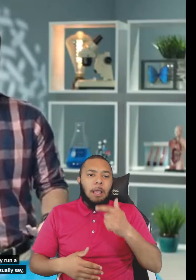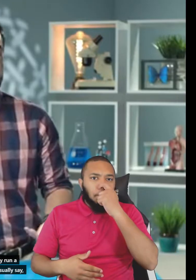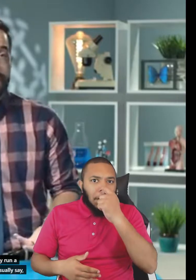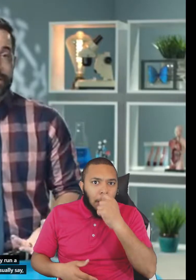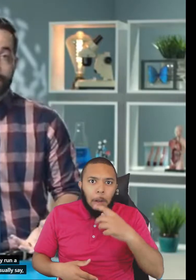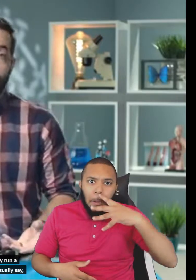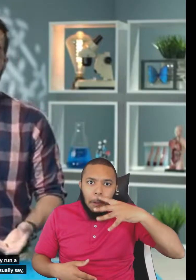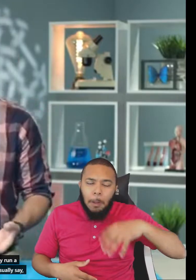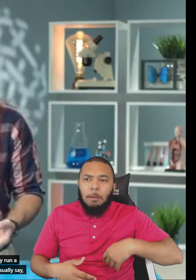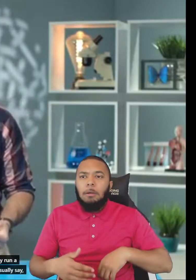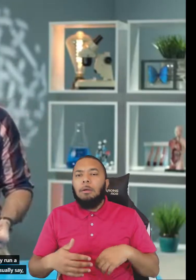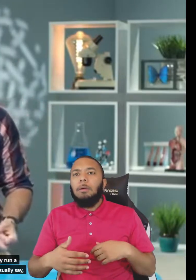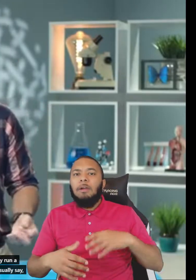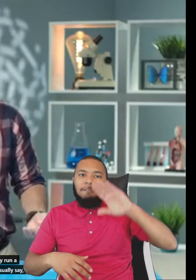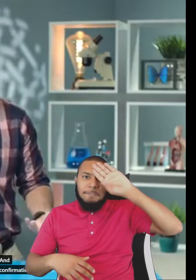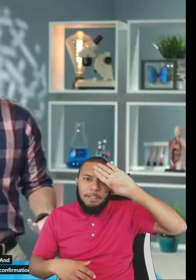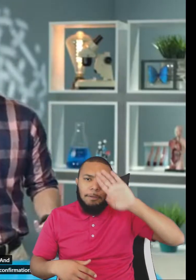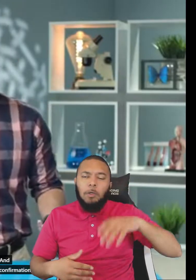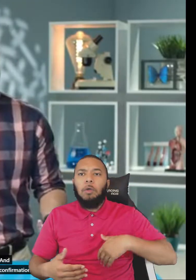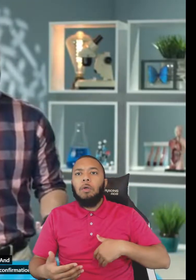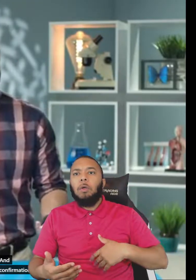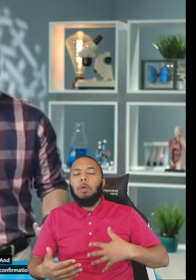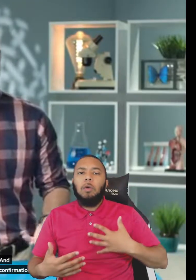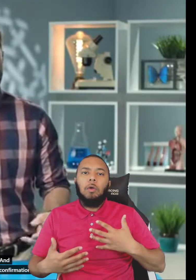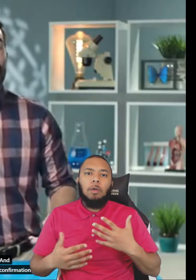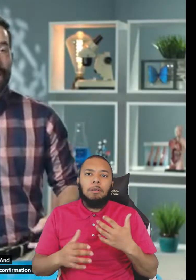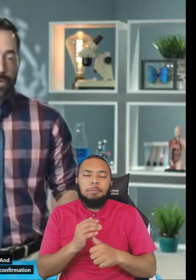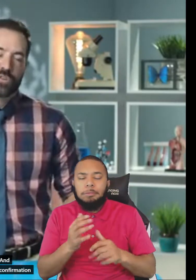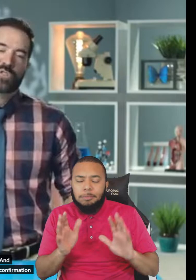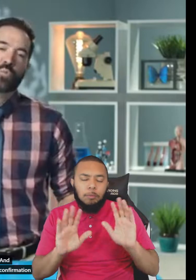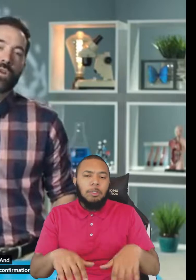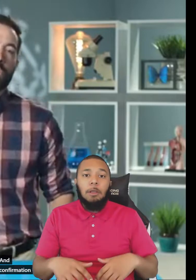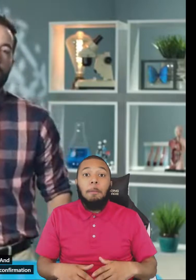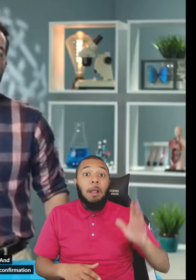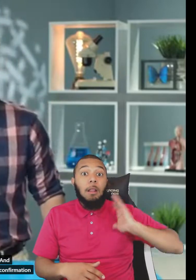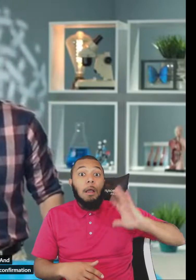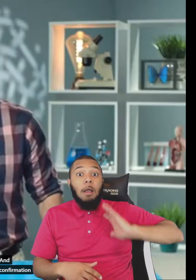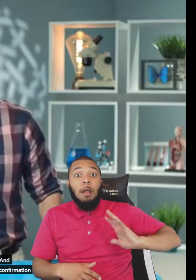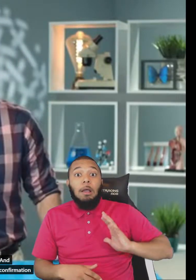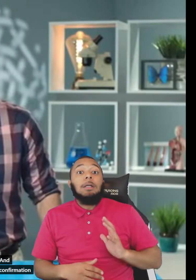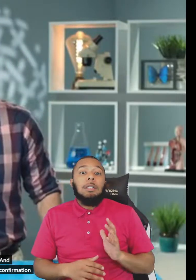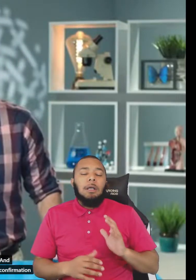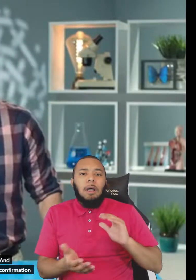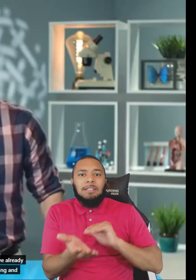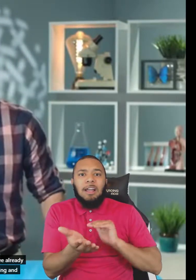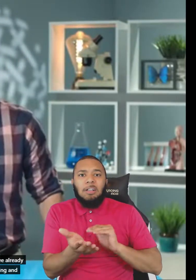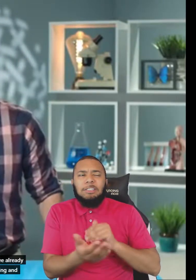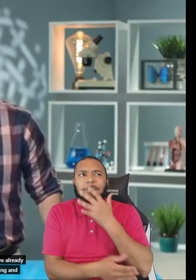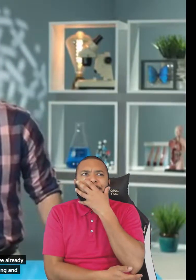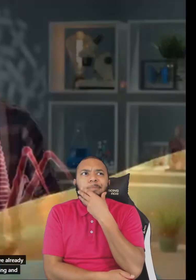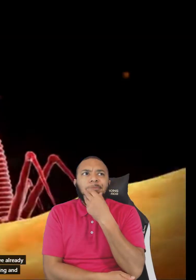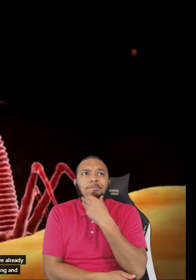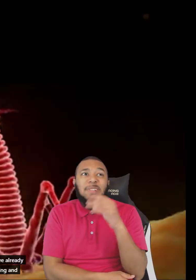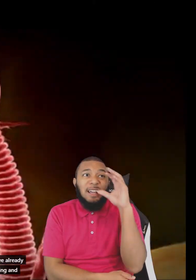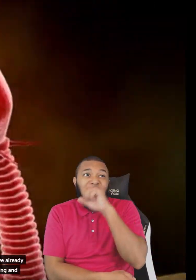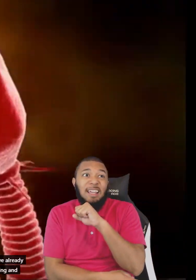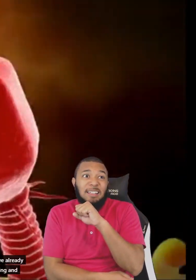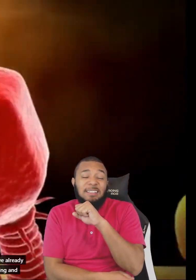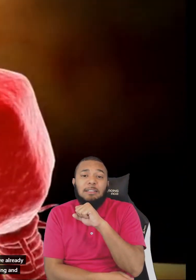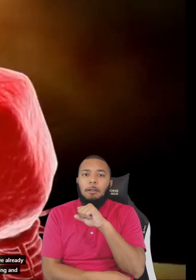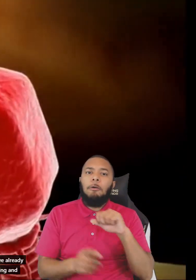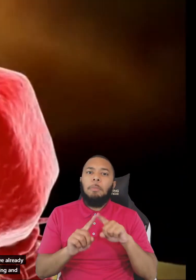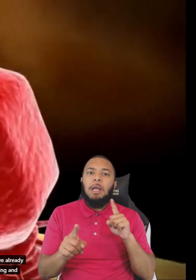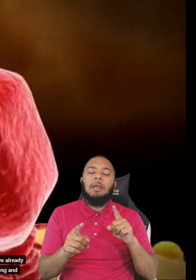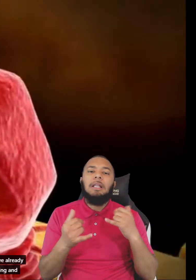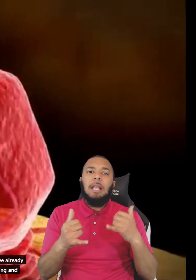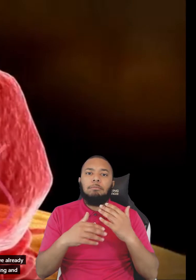a lot of tests, the doctor can usually say, I think it's this, right? And then we're just really going for confirmation after that. So